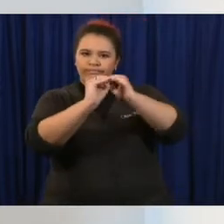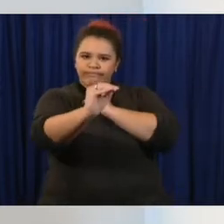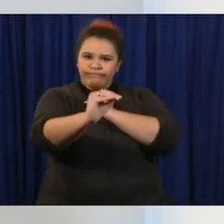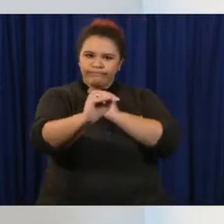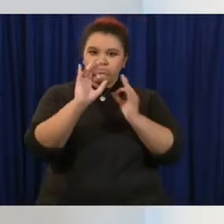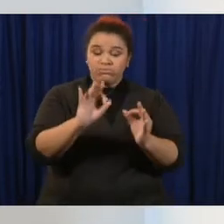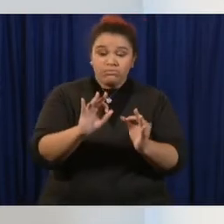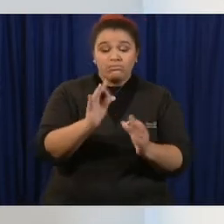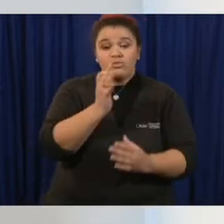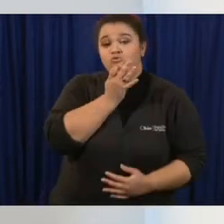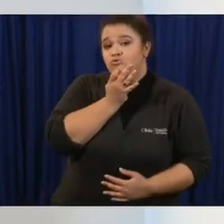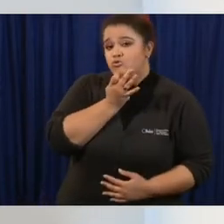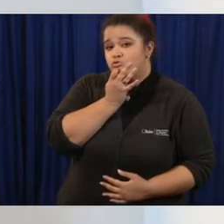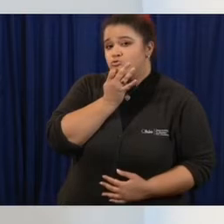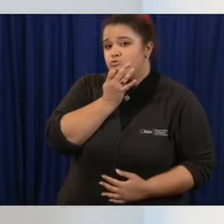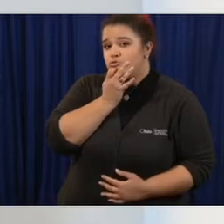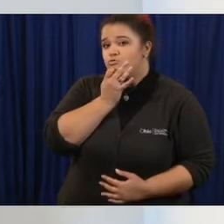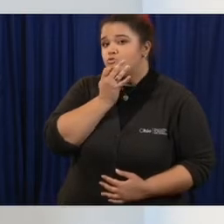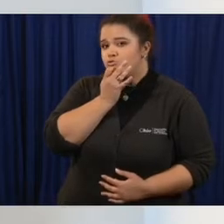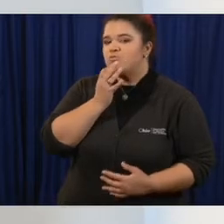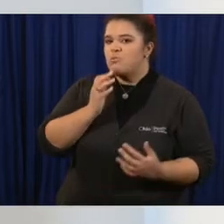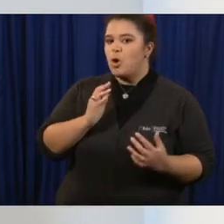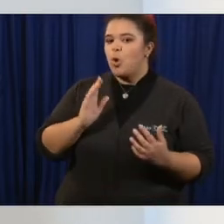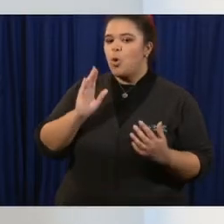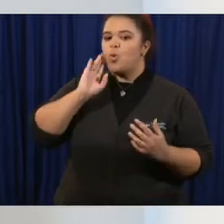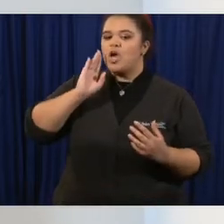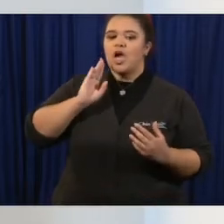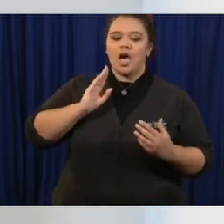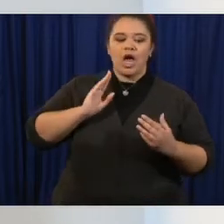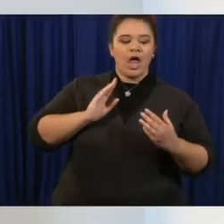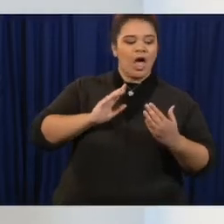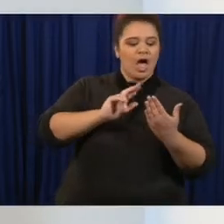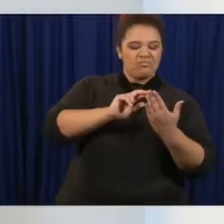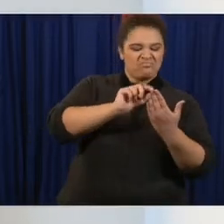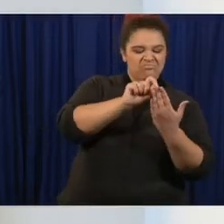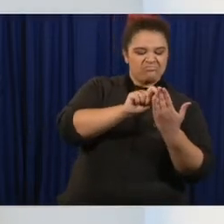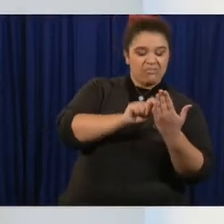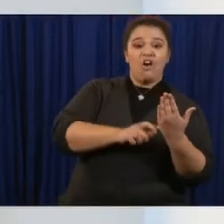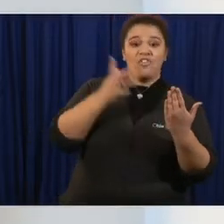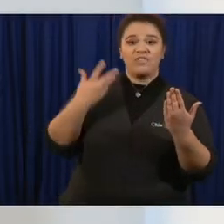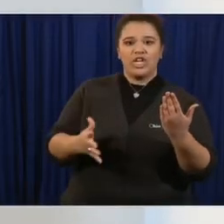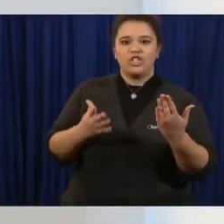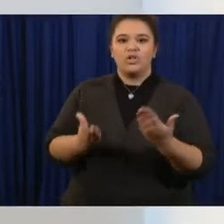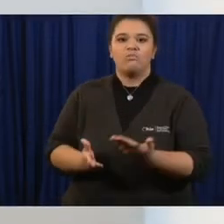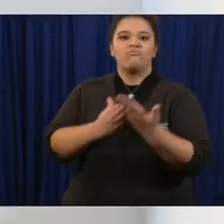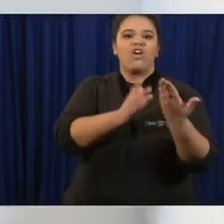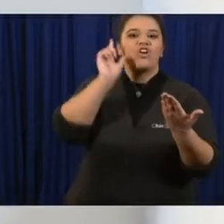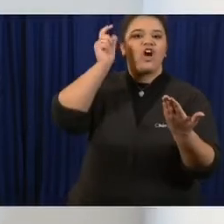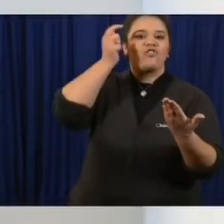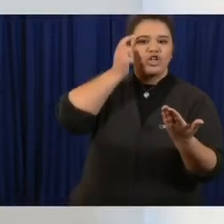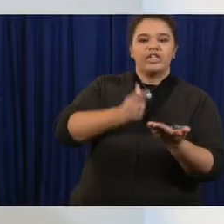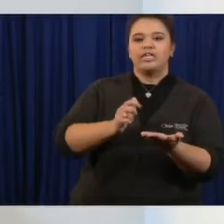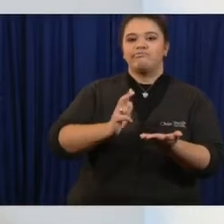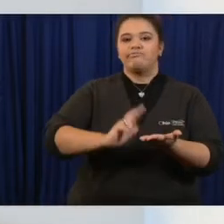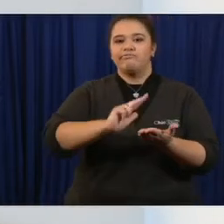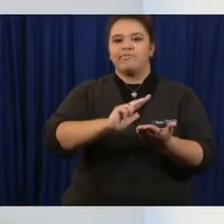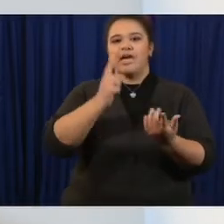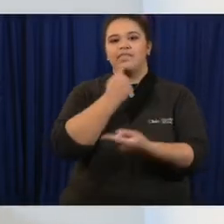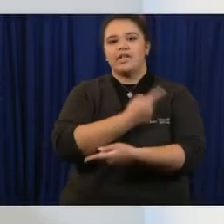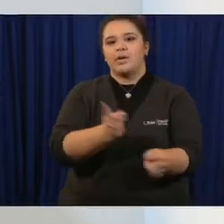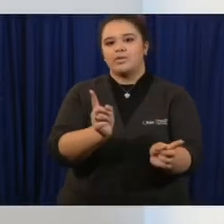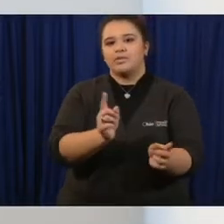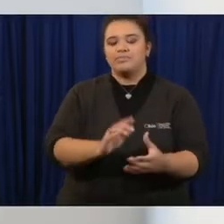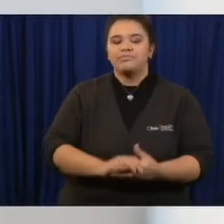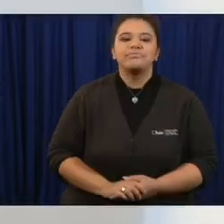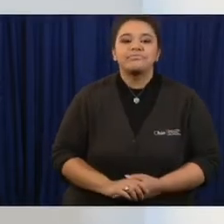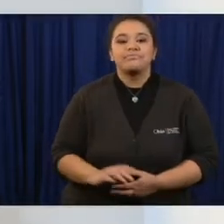to the point where the governor can sign off on it and announce it. Jim Province with The Blade. This question is for